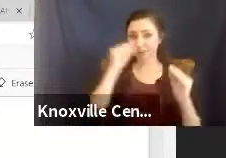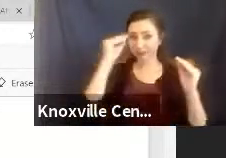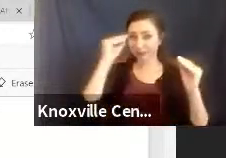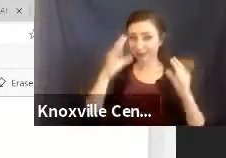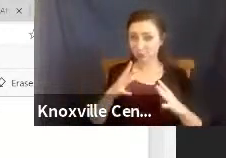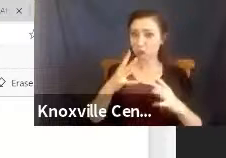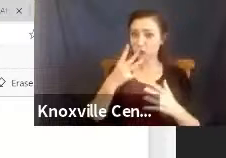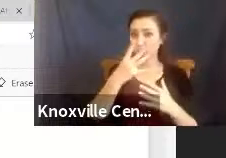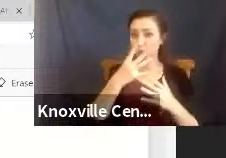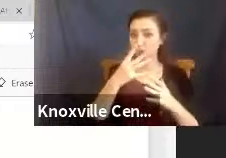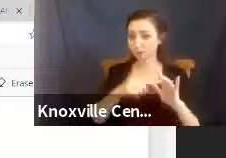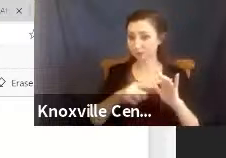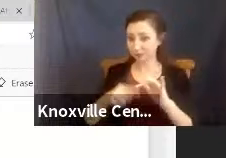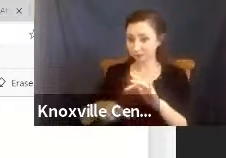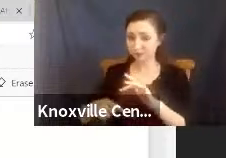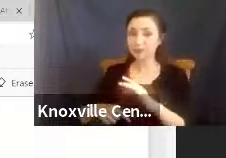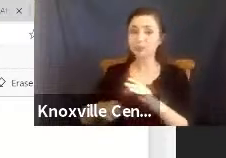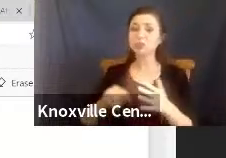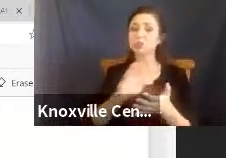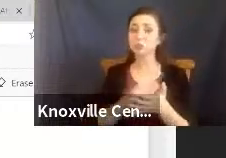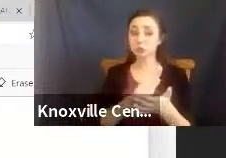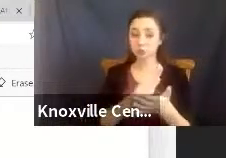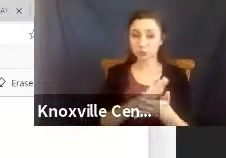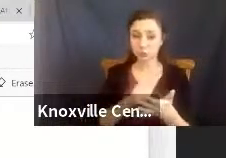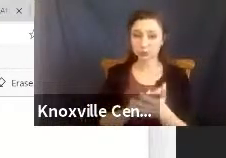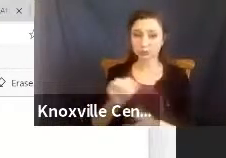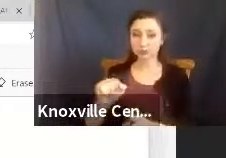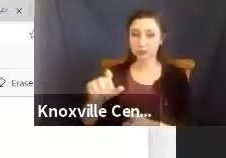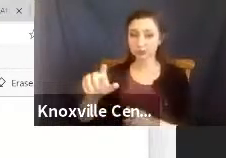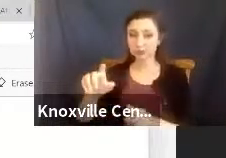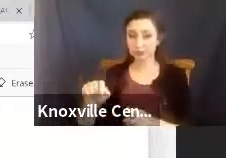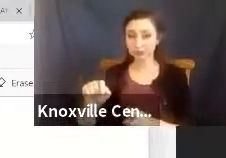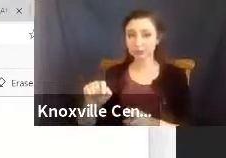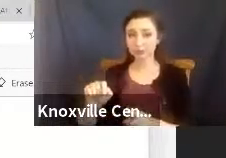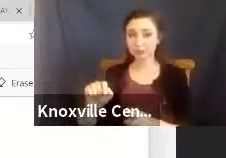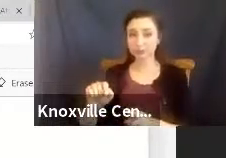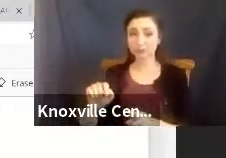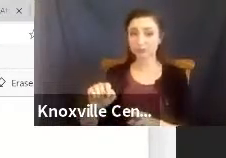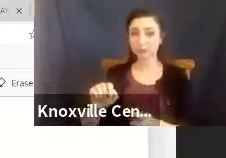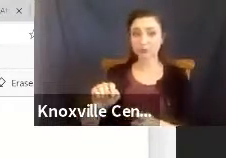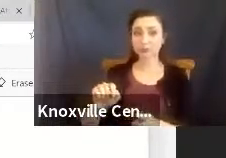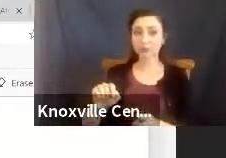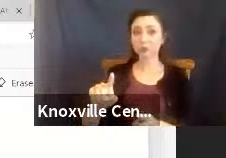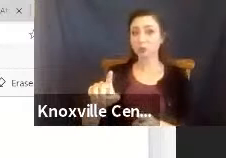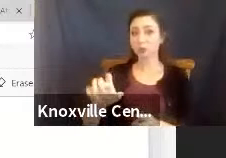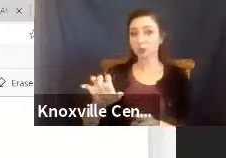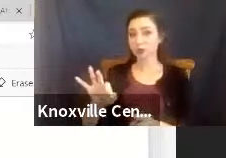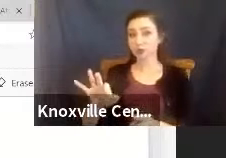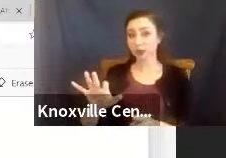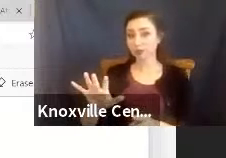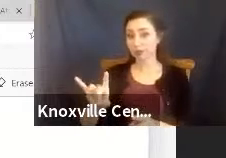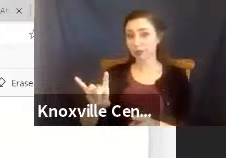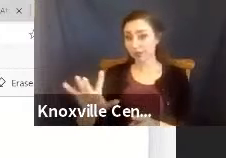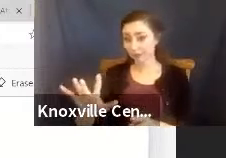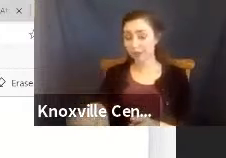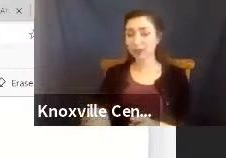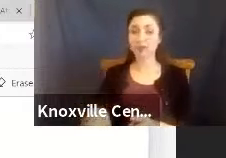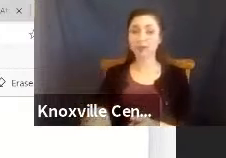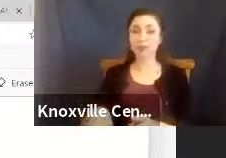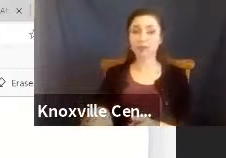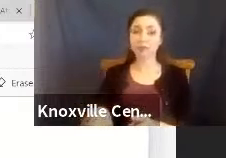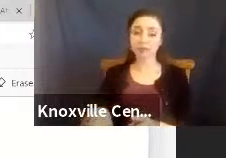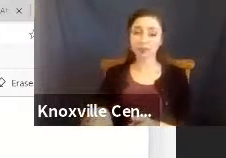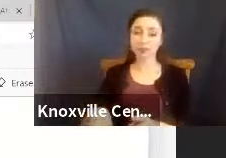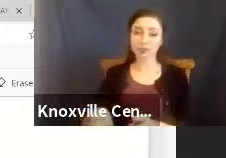of 2019, there were 1985, totaling 5045. And so this year,